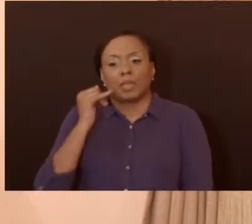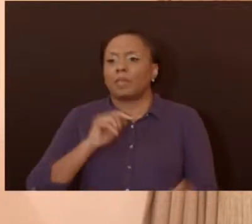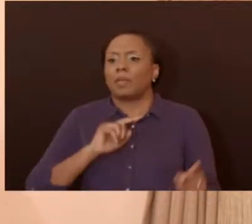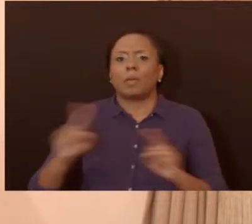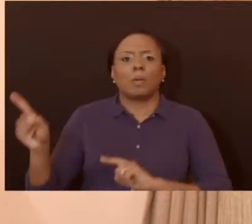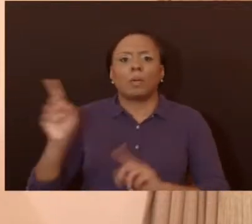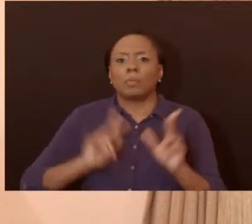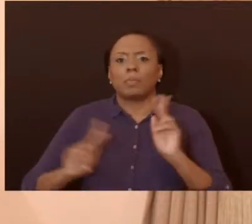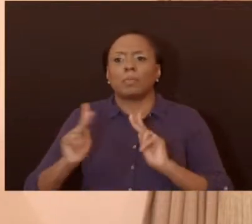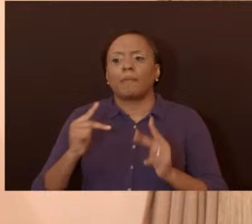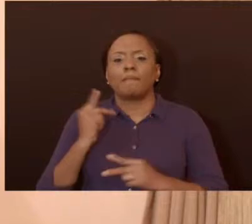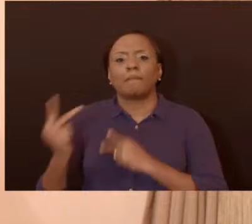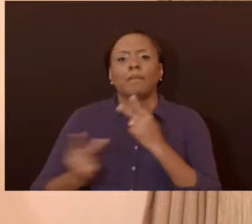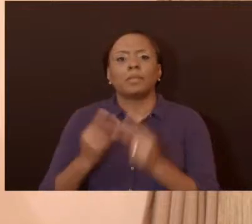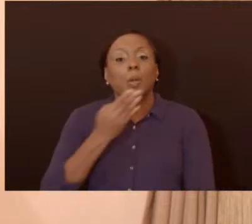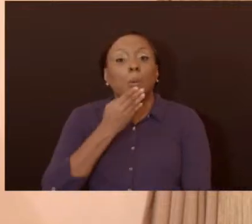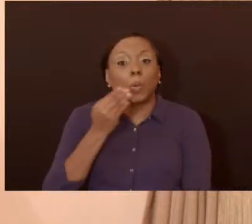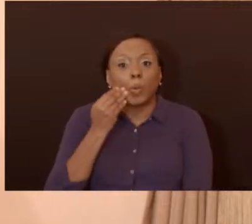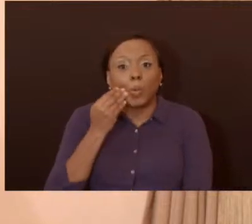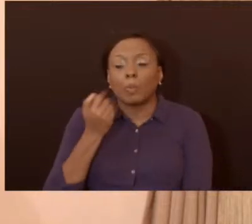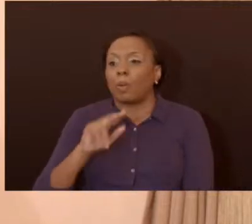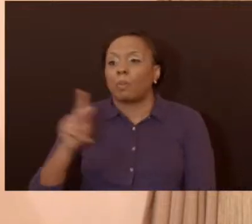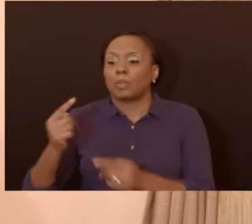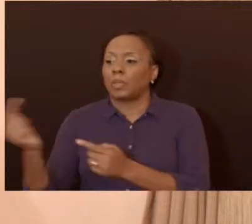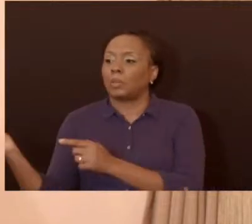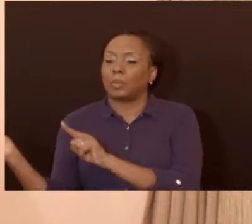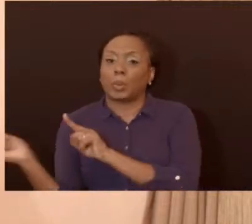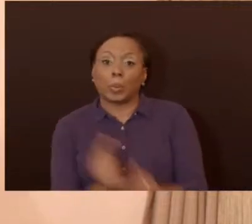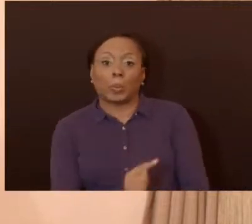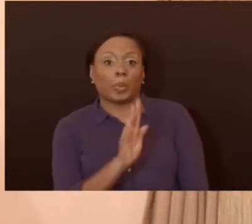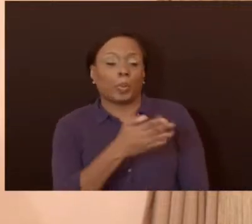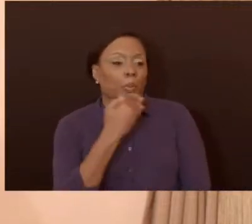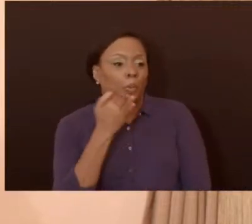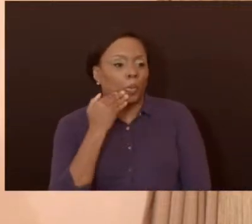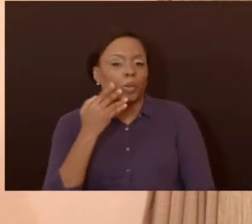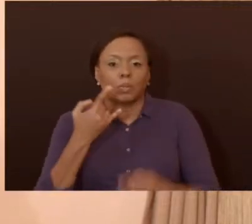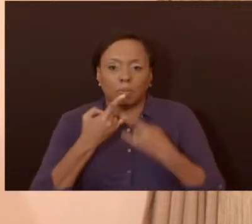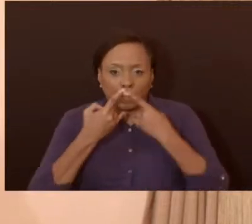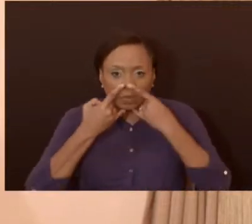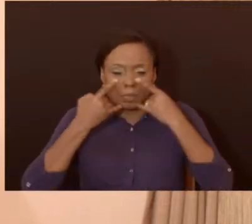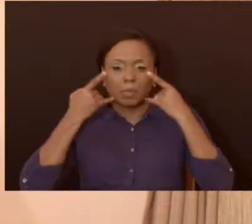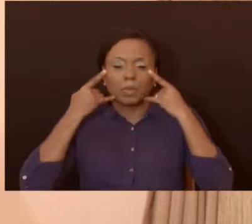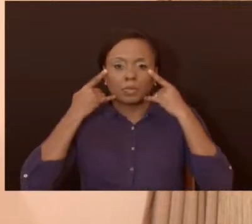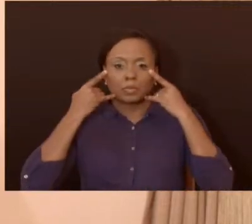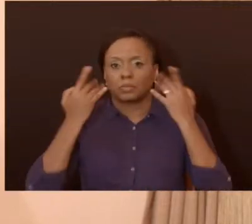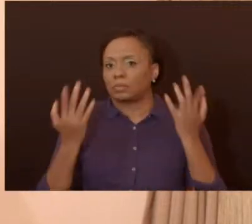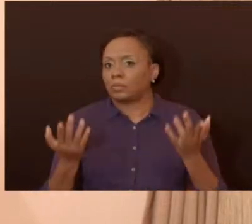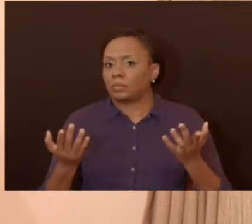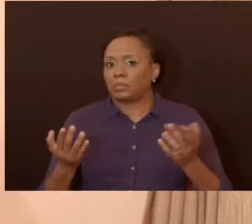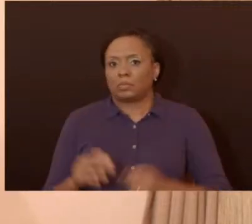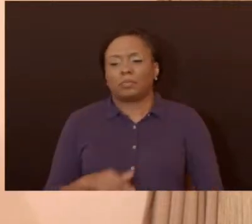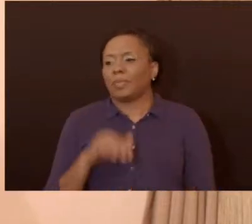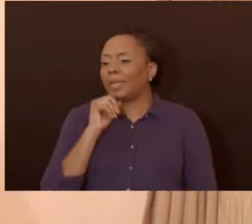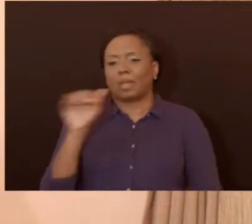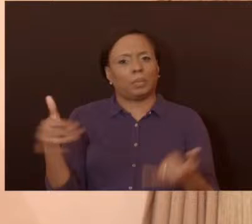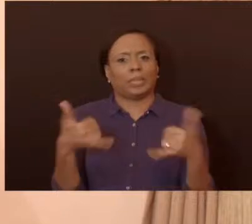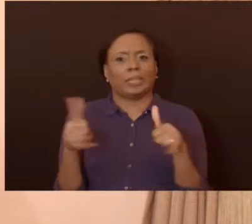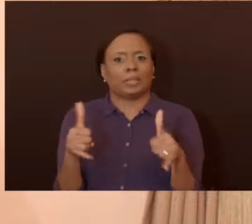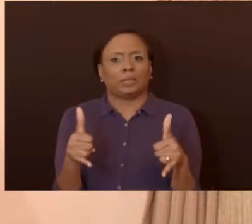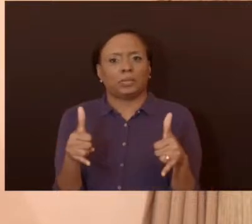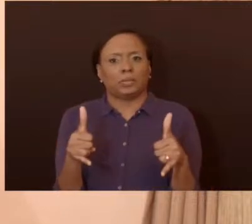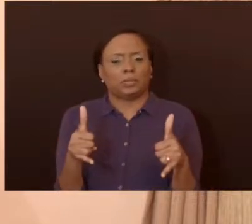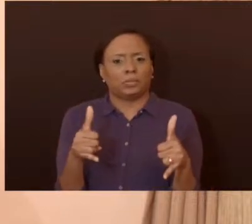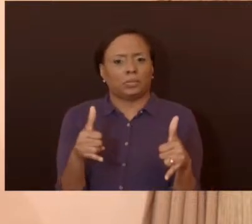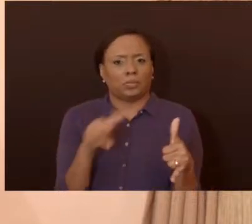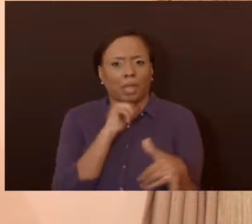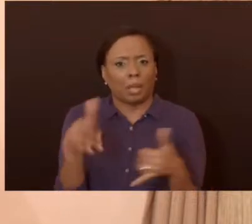homes, wear a mask. If someone is coming over to your home, have them wear a mask. We're in a place where we can play now. This thing